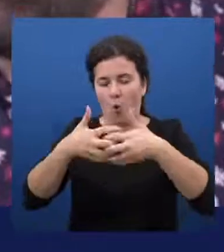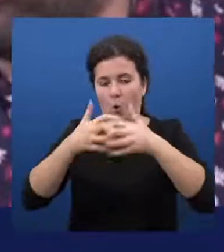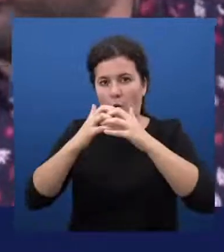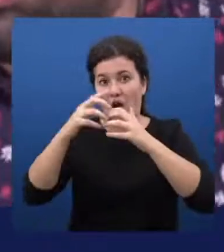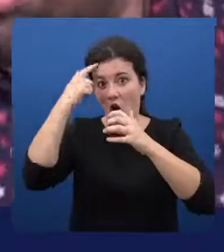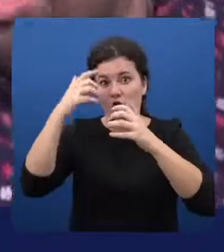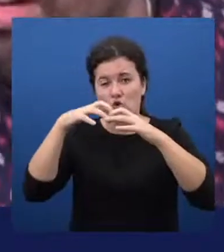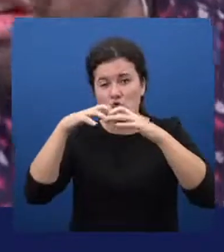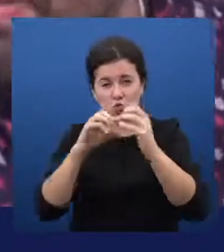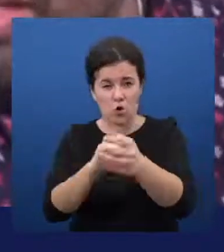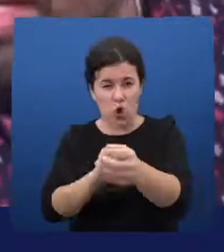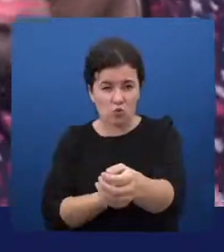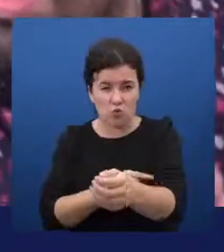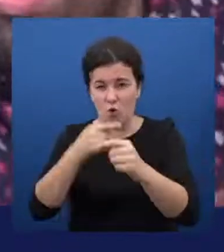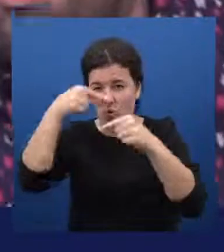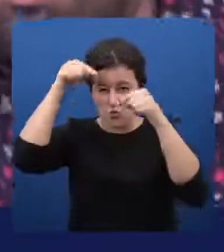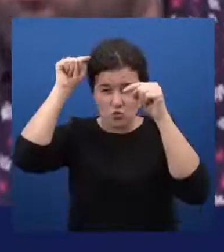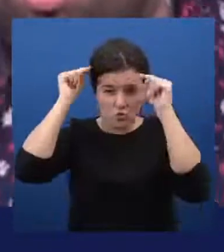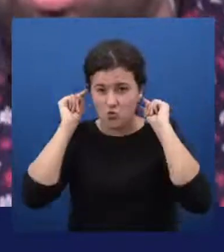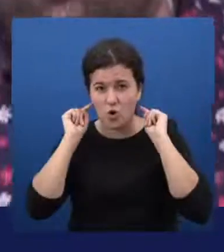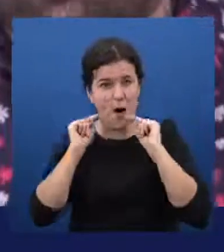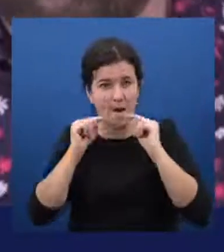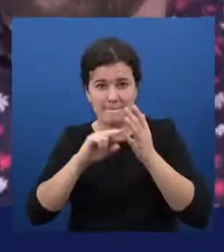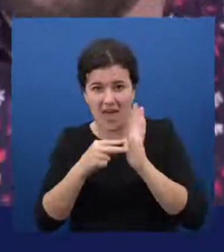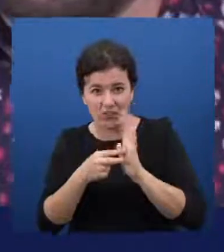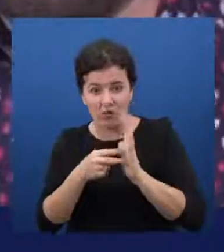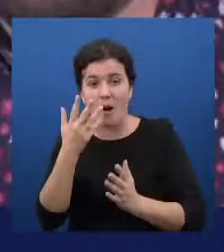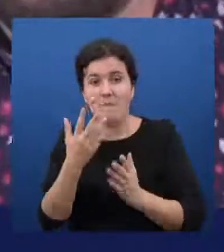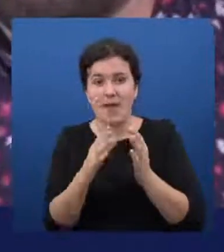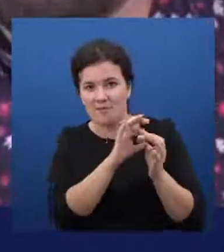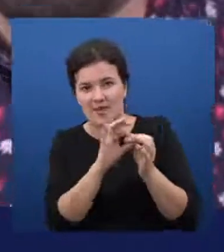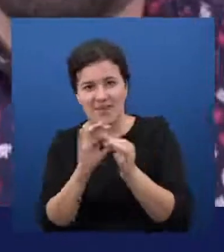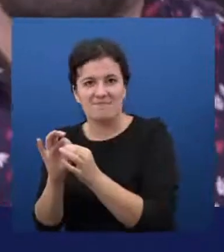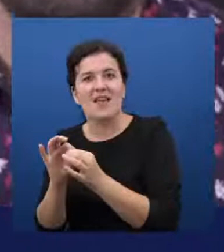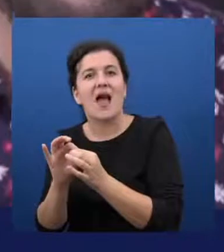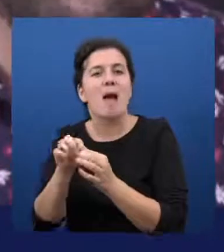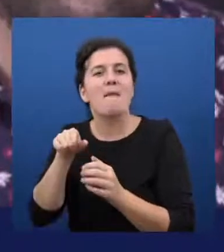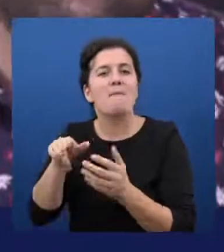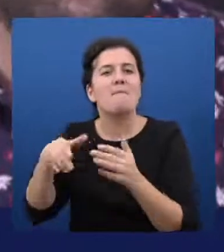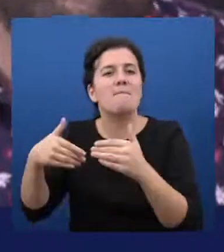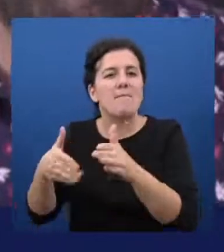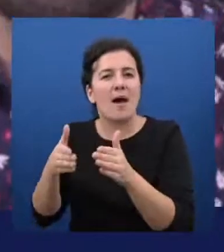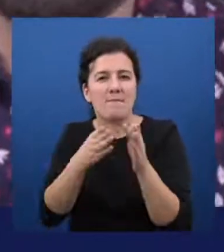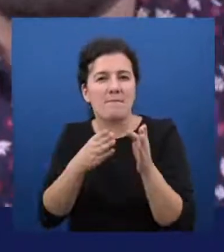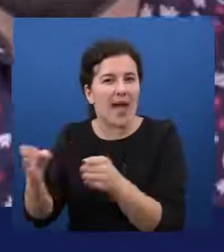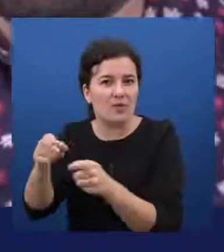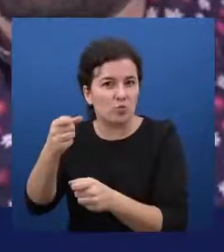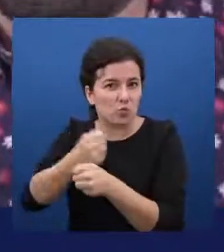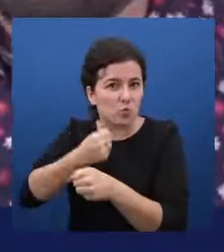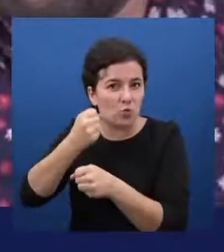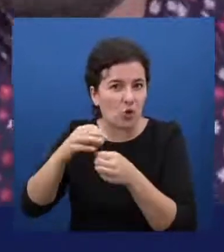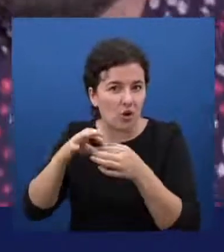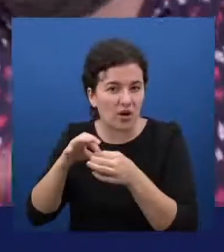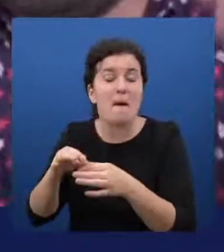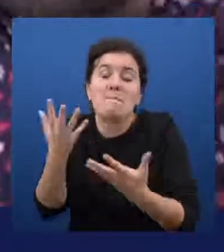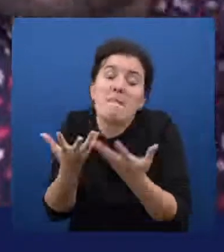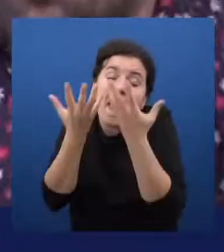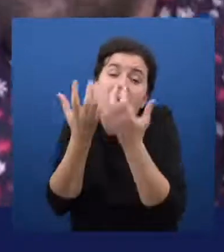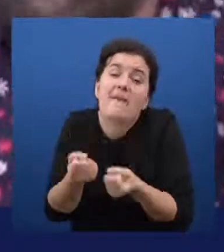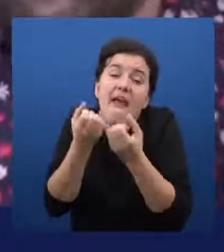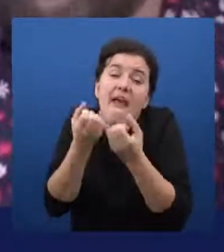Learning works in some way, shape, or form with deep learning. Maybe there is a structural model